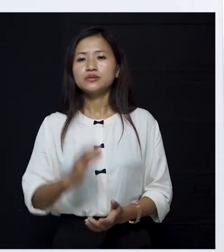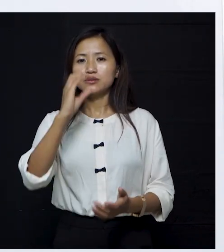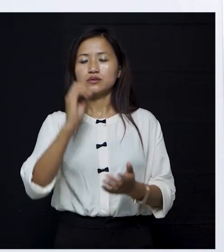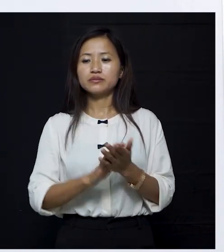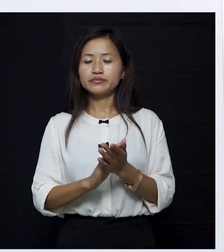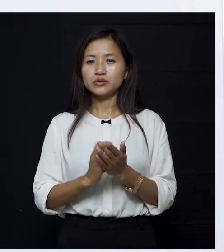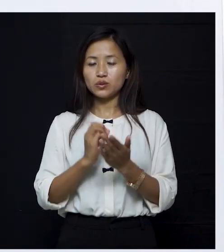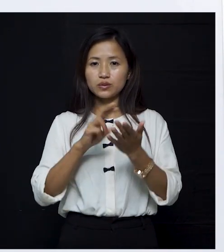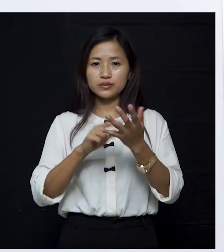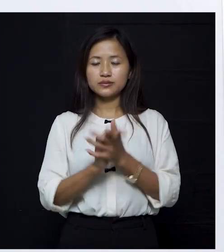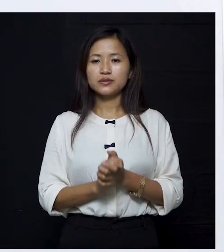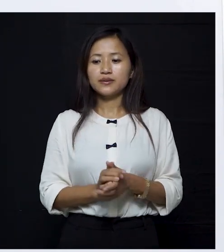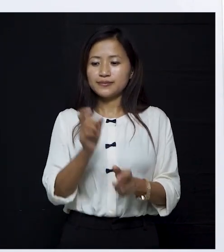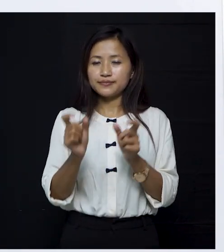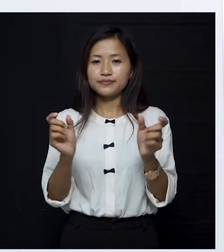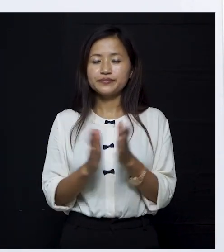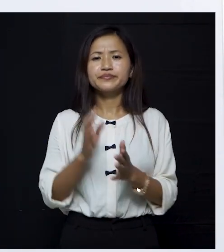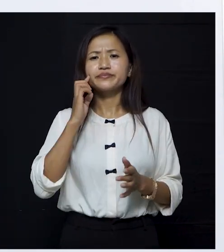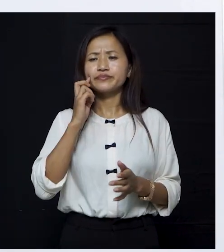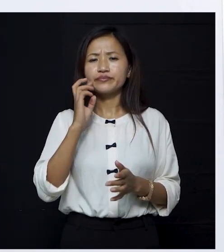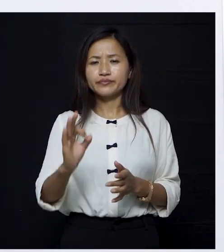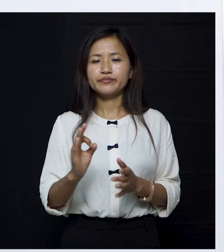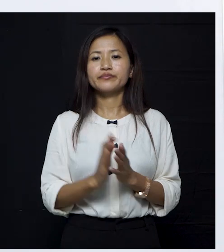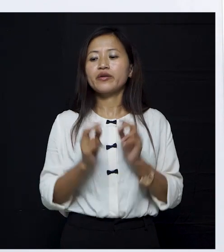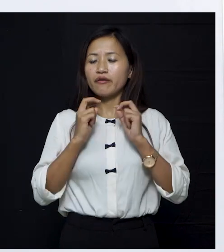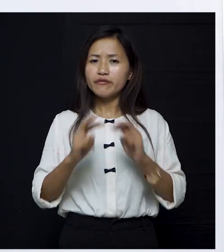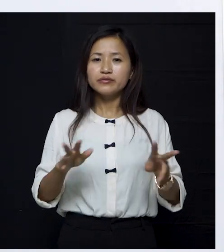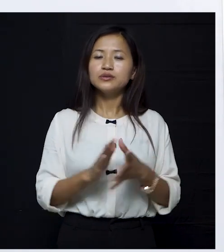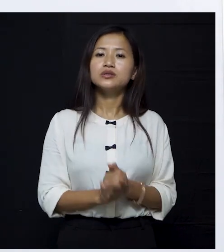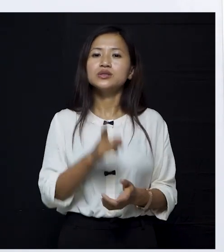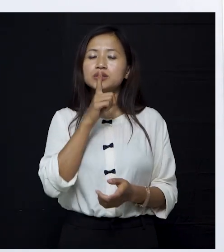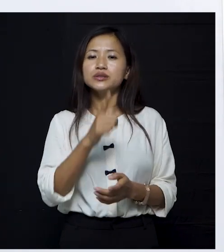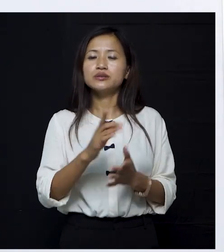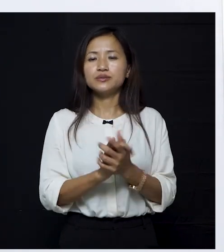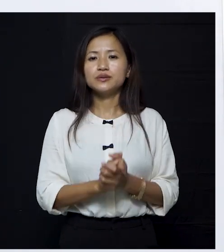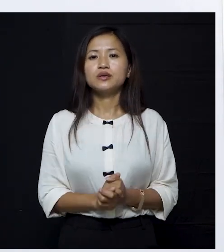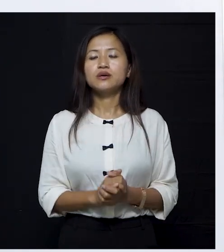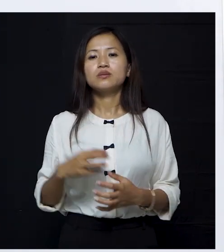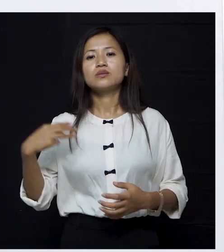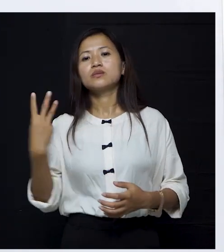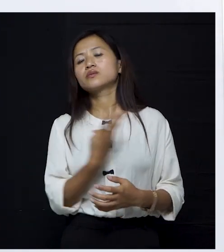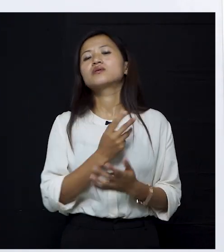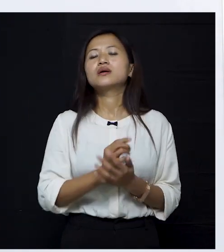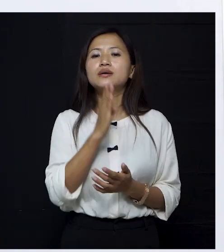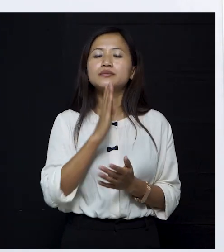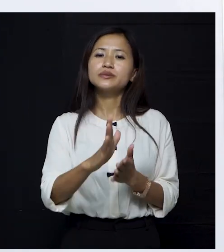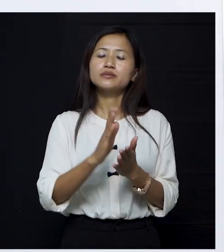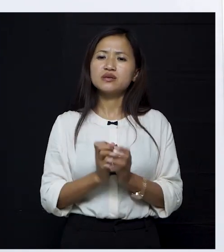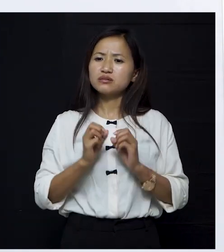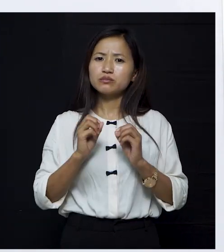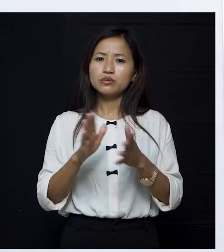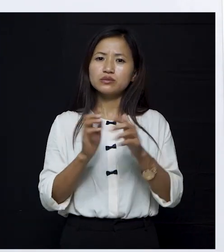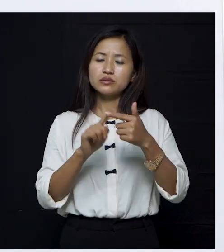Consumer awareness is very, very important in order to make sure that we are not being exploited,